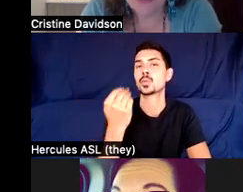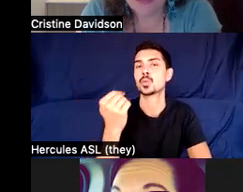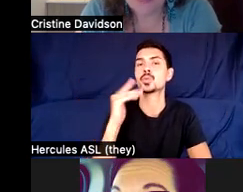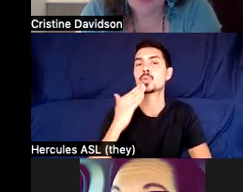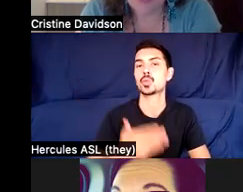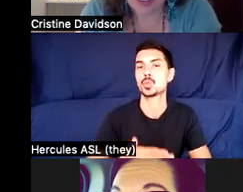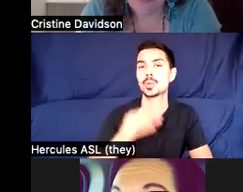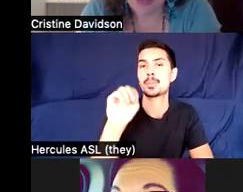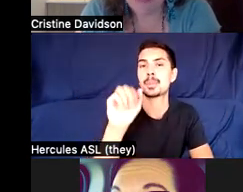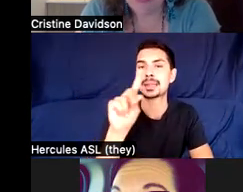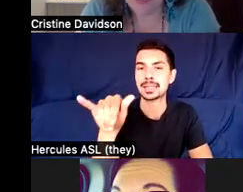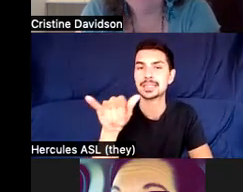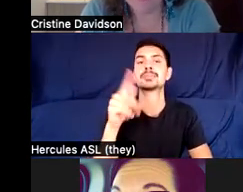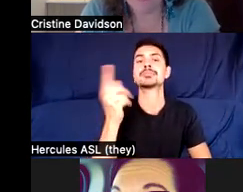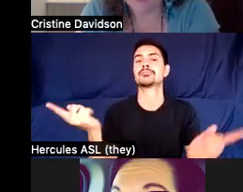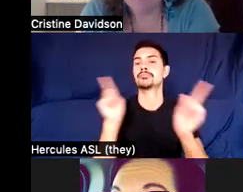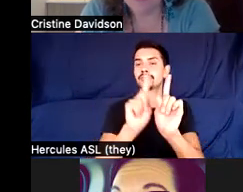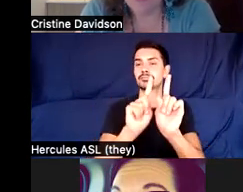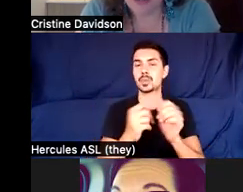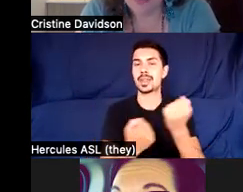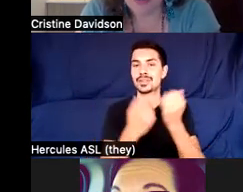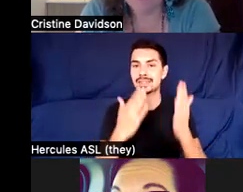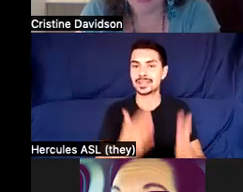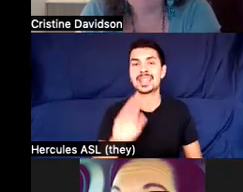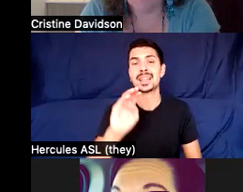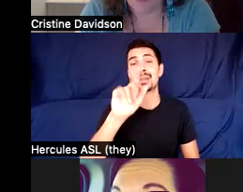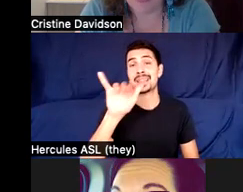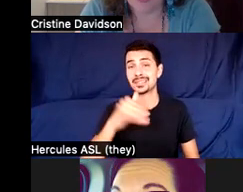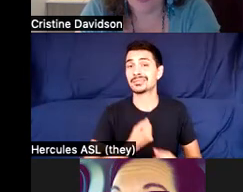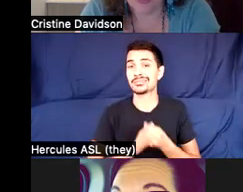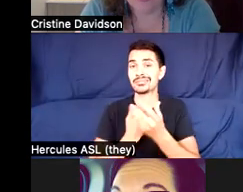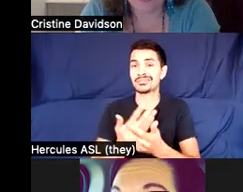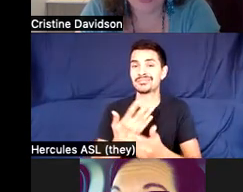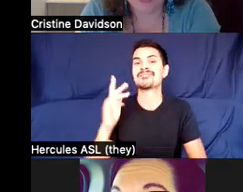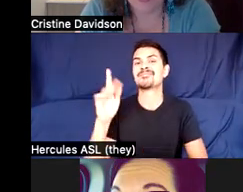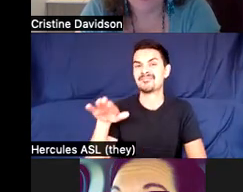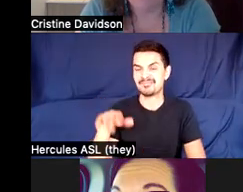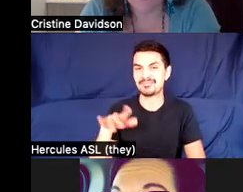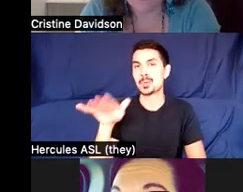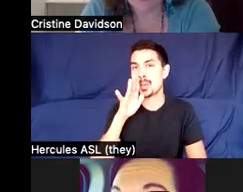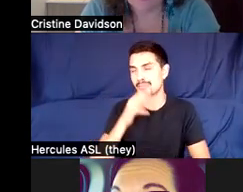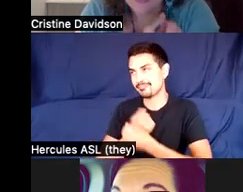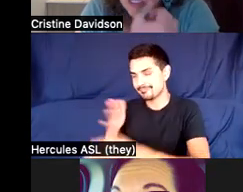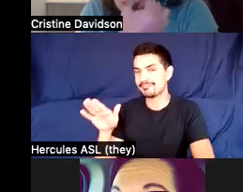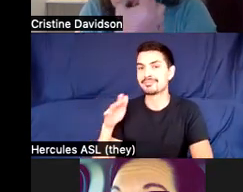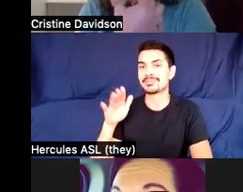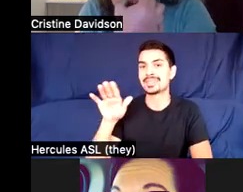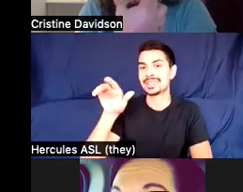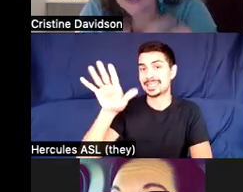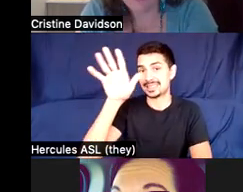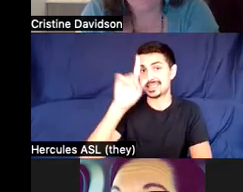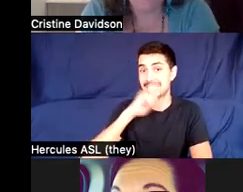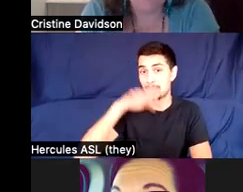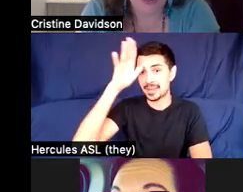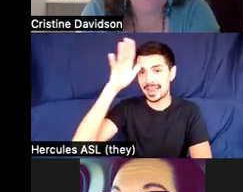Maddie recently disclosed to her mother that she's been sexually abused by her stepdad for the past 2 years. Maddie says she thinks she did something